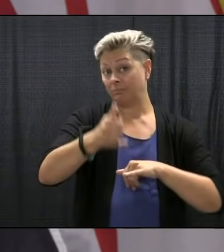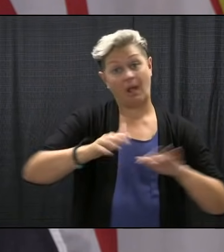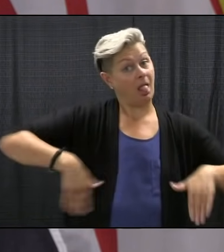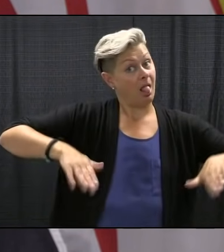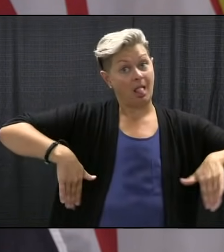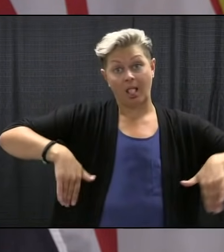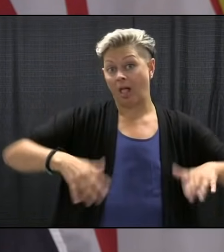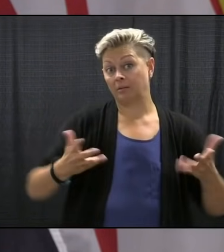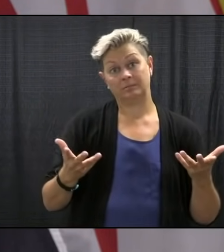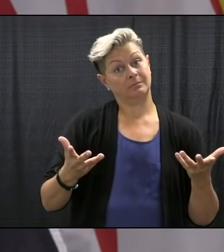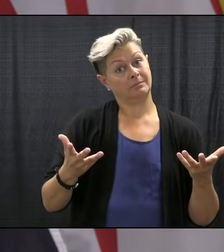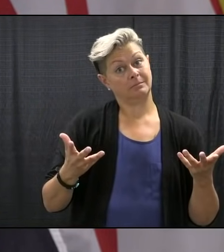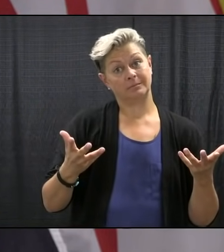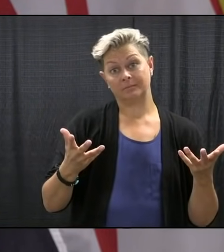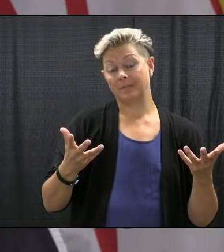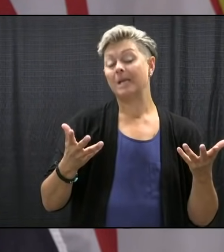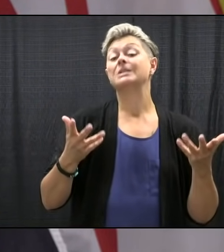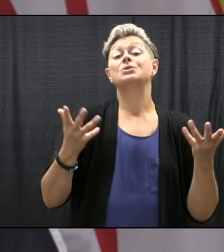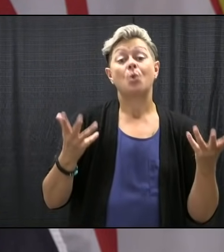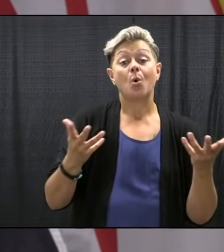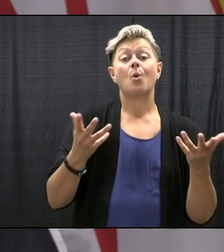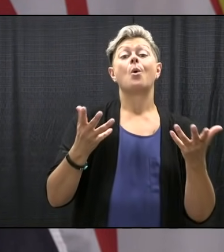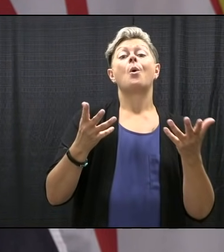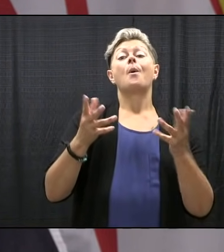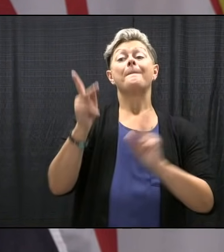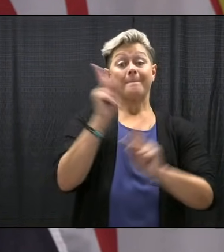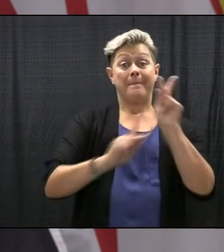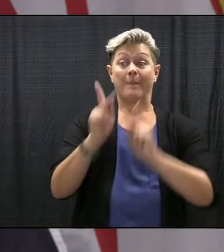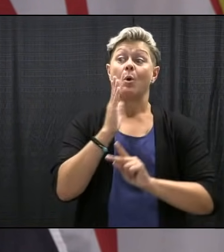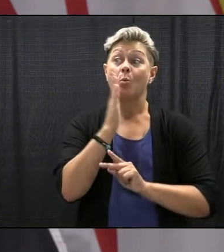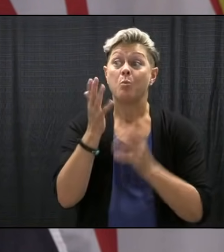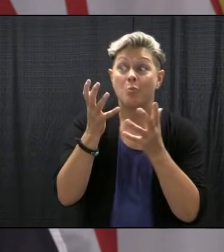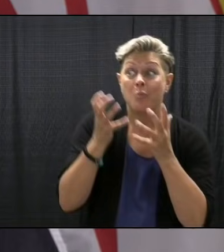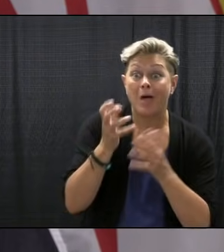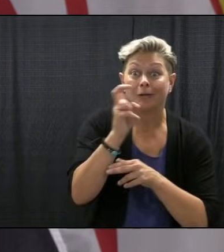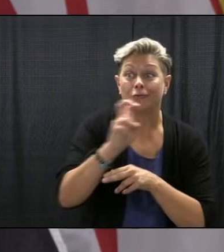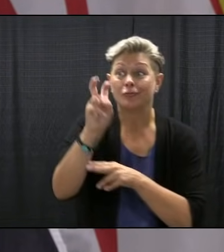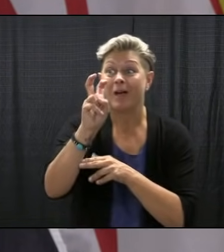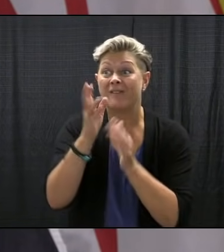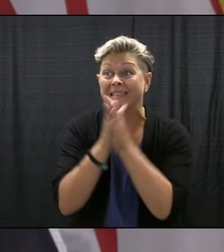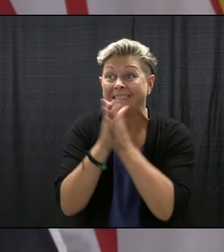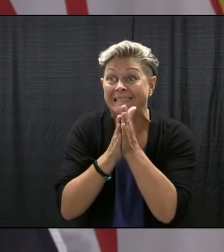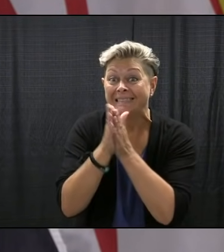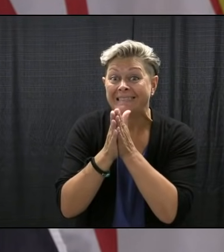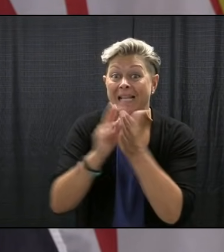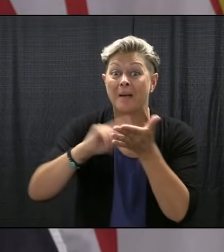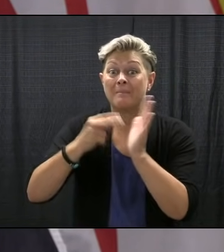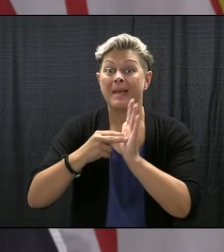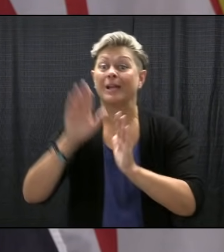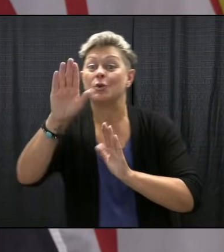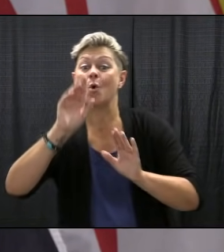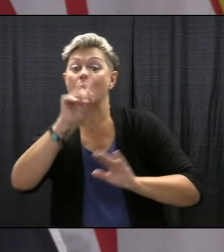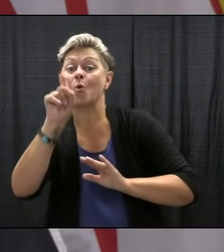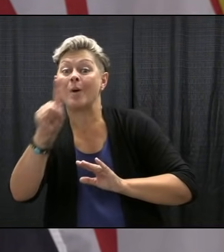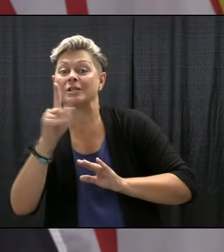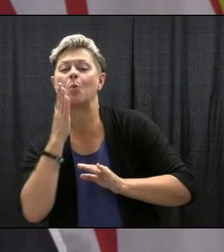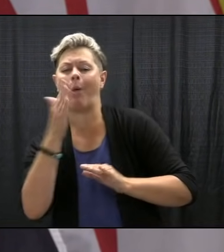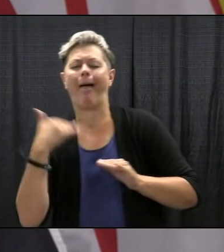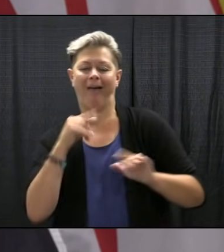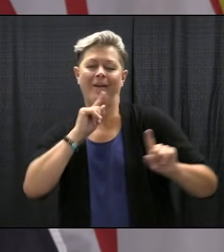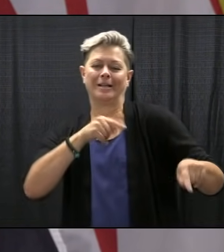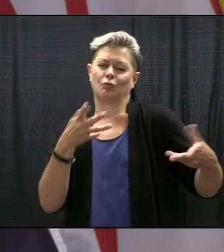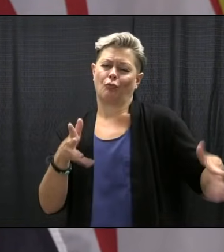By the time we get to a point where most people will be wanting to travel, I think we will have the answers to those questions. So as I